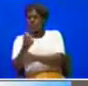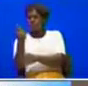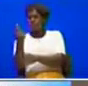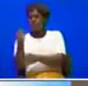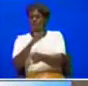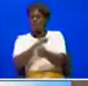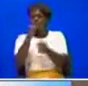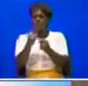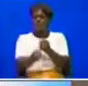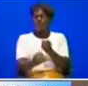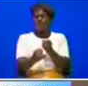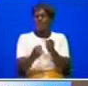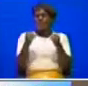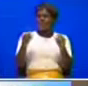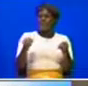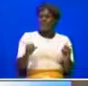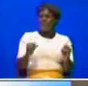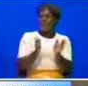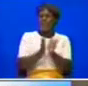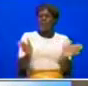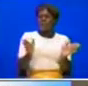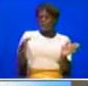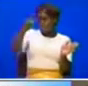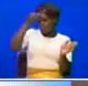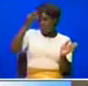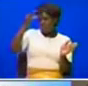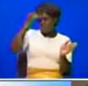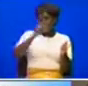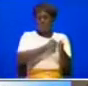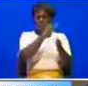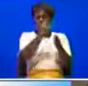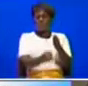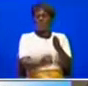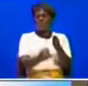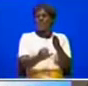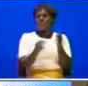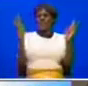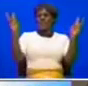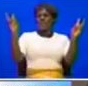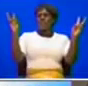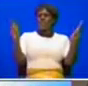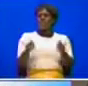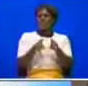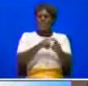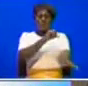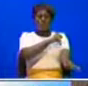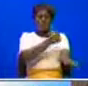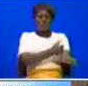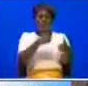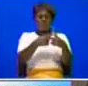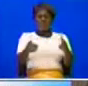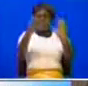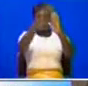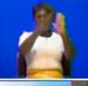in a lot of efforts to see that Mwananchi is educated on insurance matters, and the authority has rolled in a program that will run